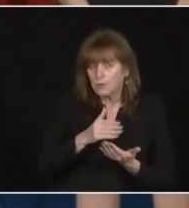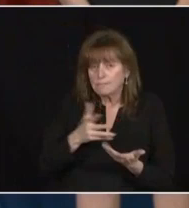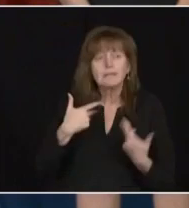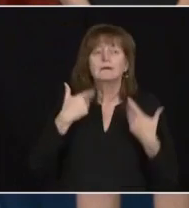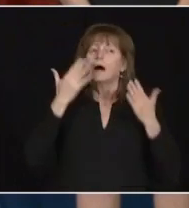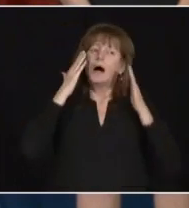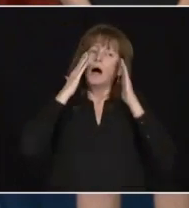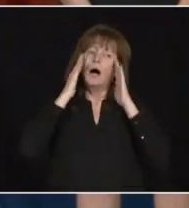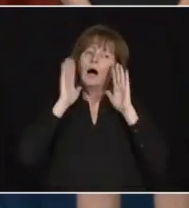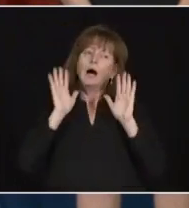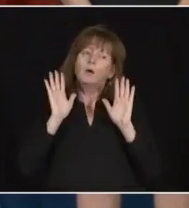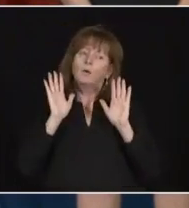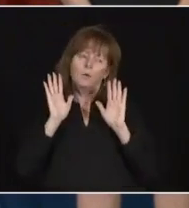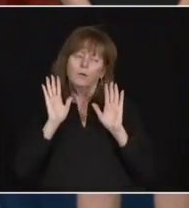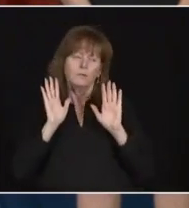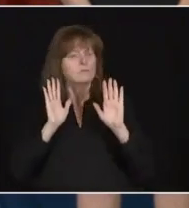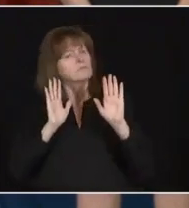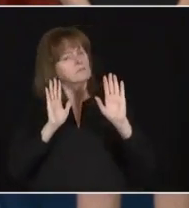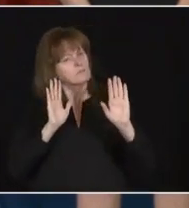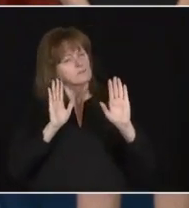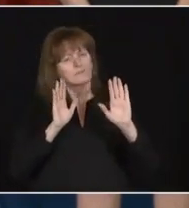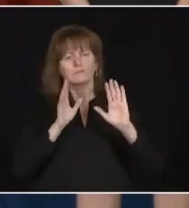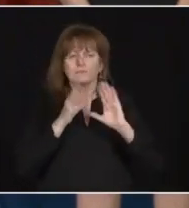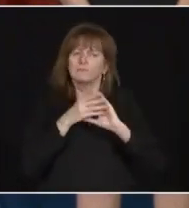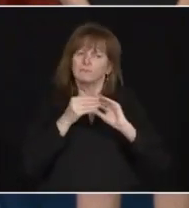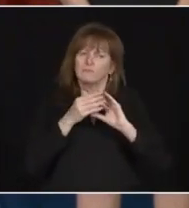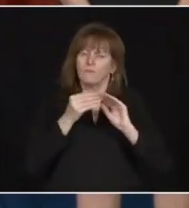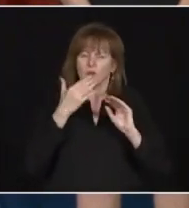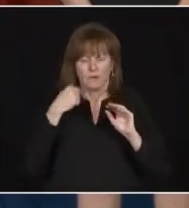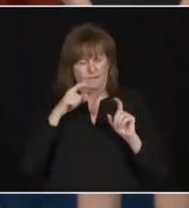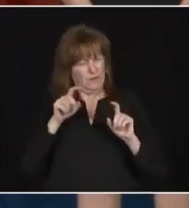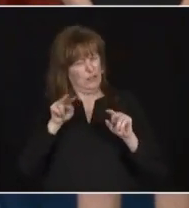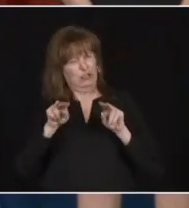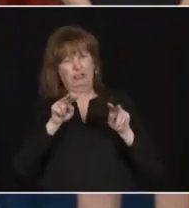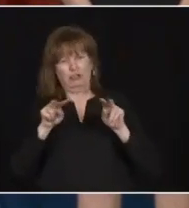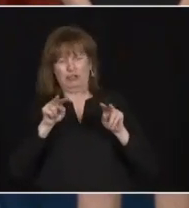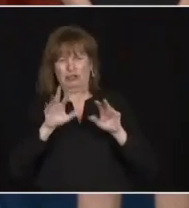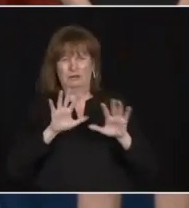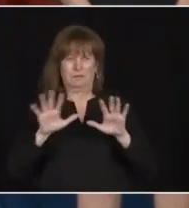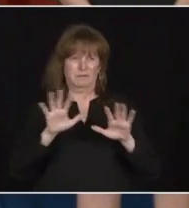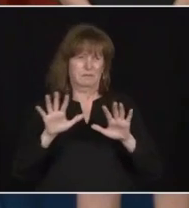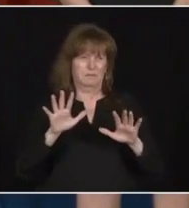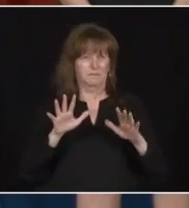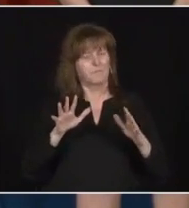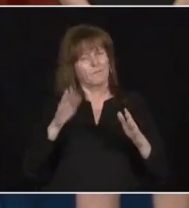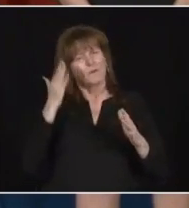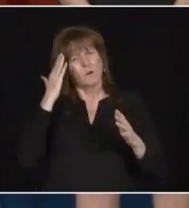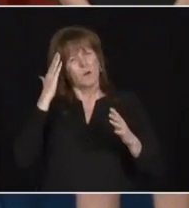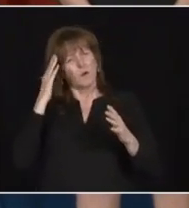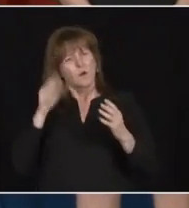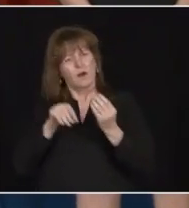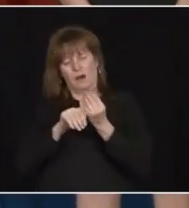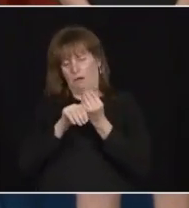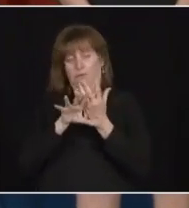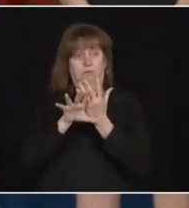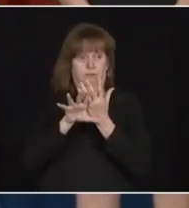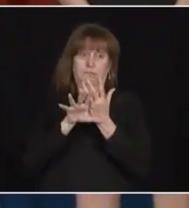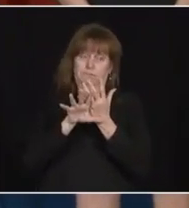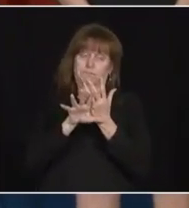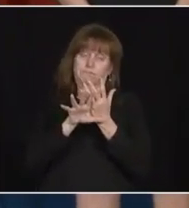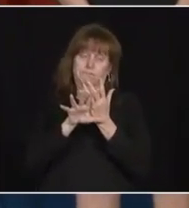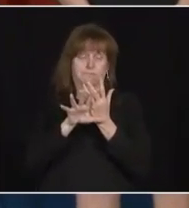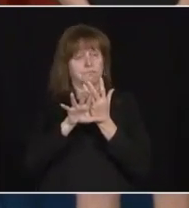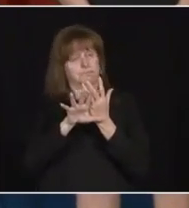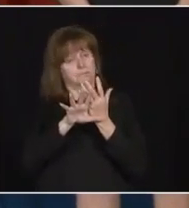Colin. We really have to monitor it. But I think the high school kids, they get it. Matter of fact, I know they get it. And I think the